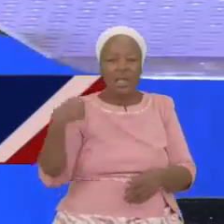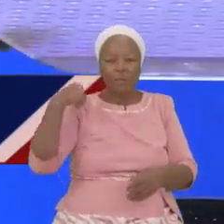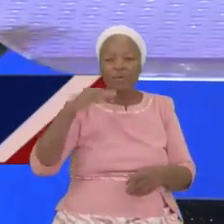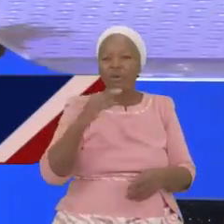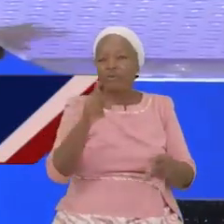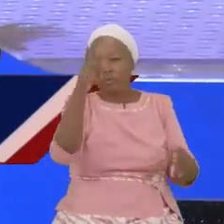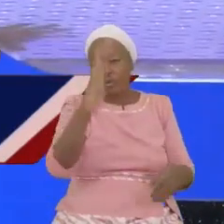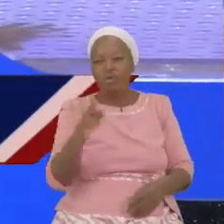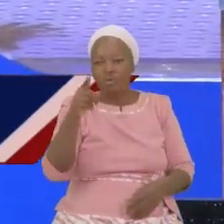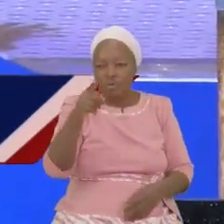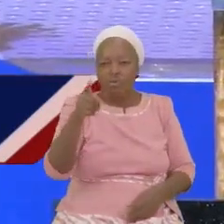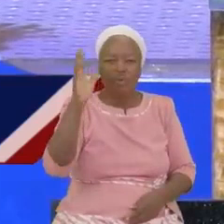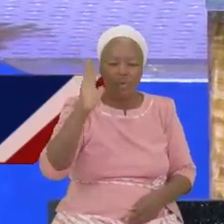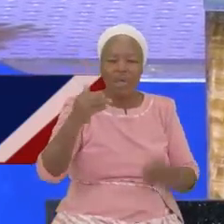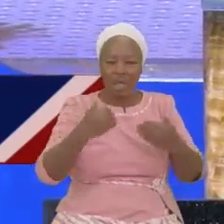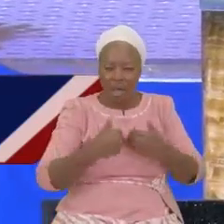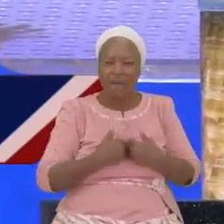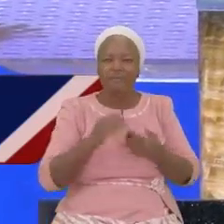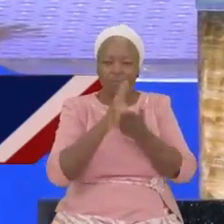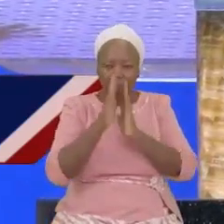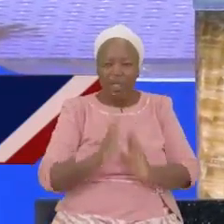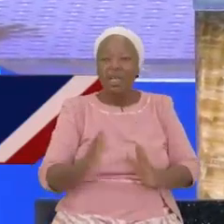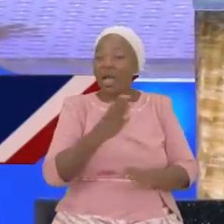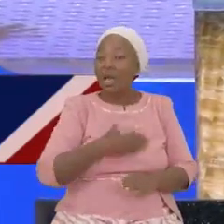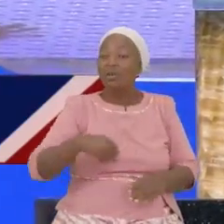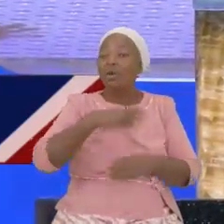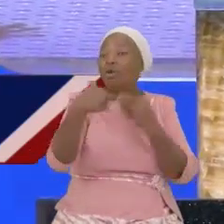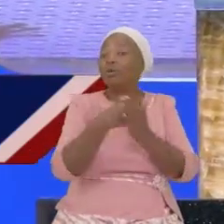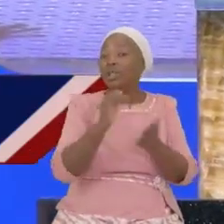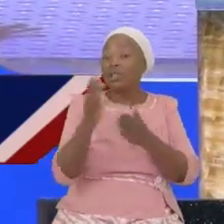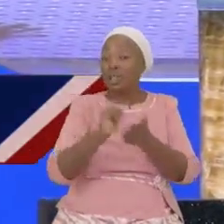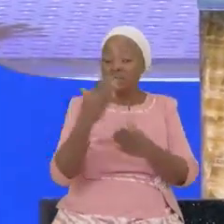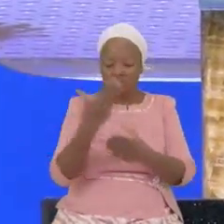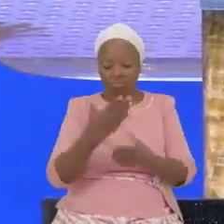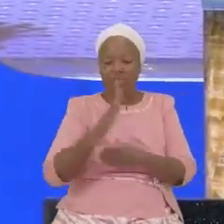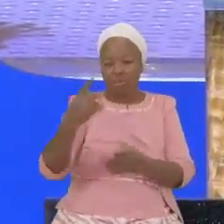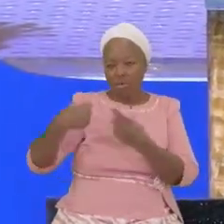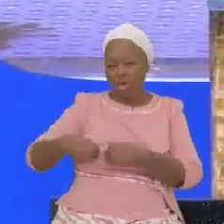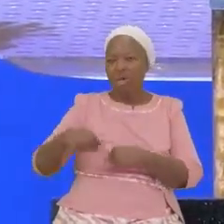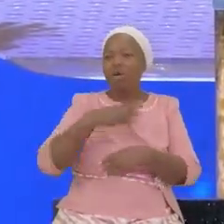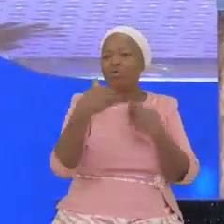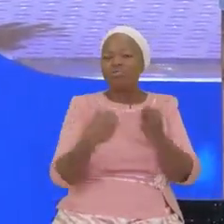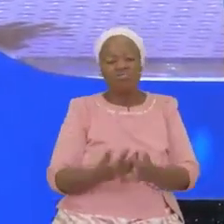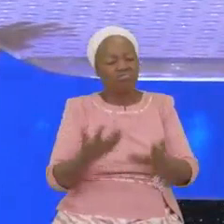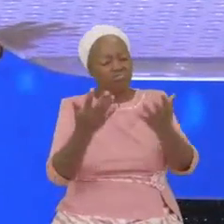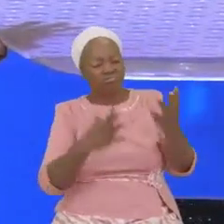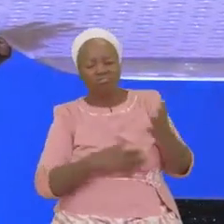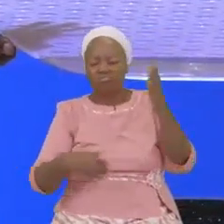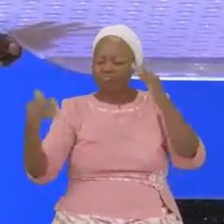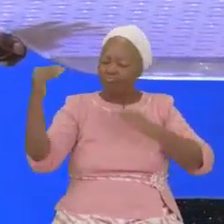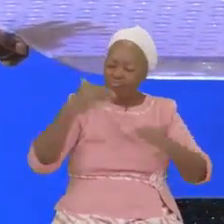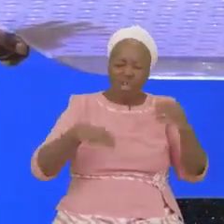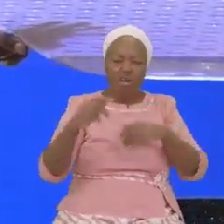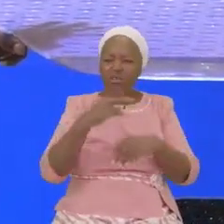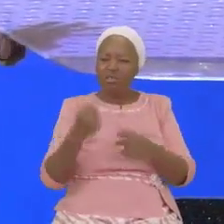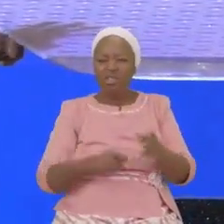God, you will have peace. And all that thing that is troubling your heart, all the anxiety and all the